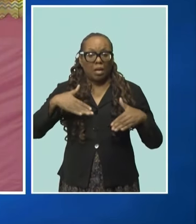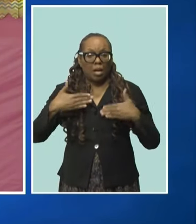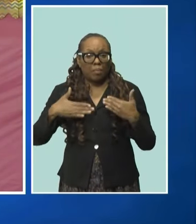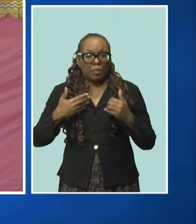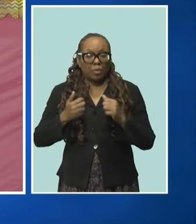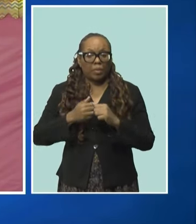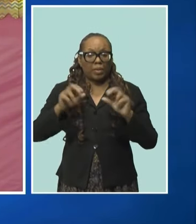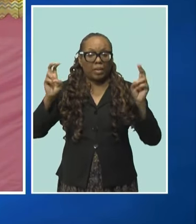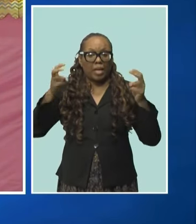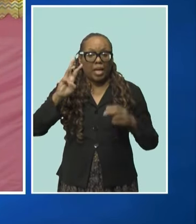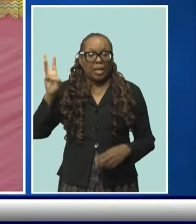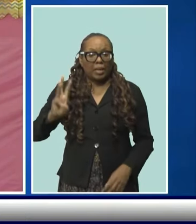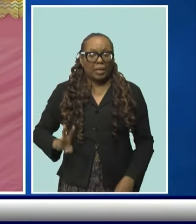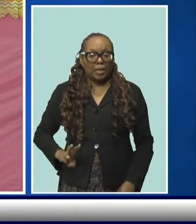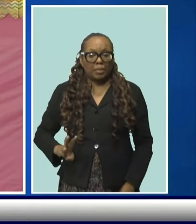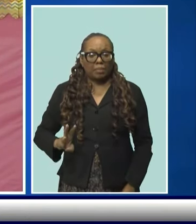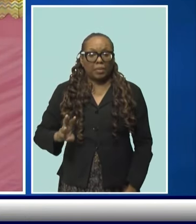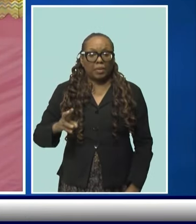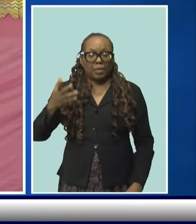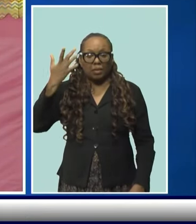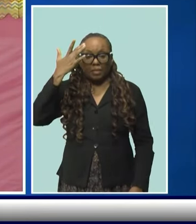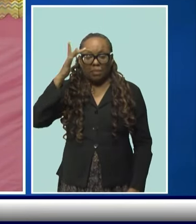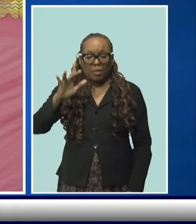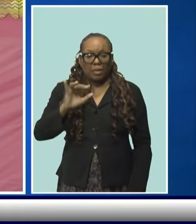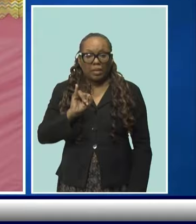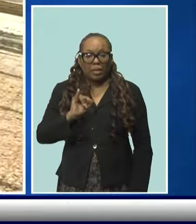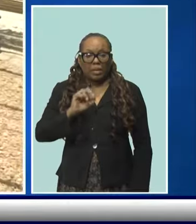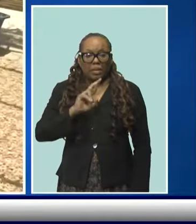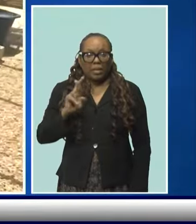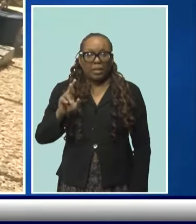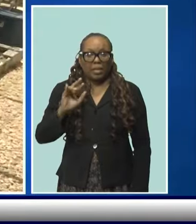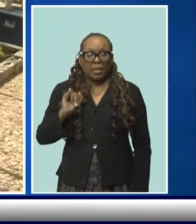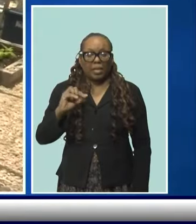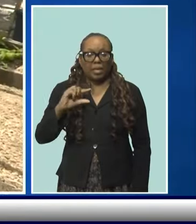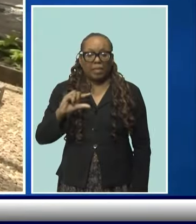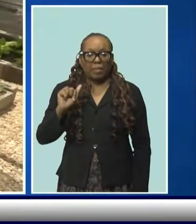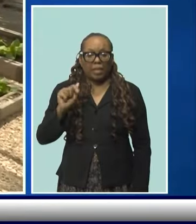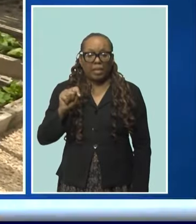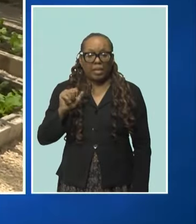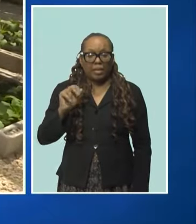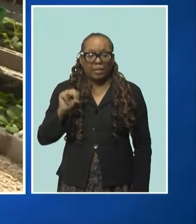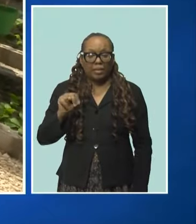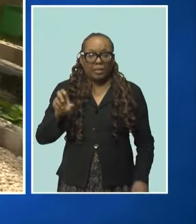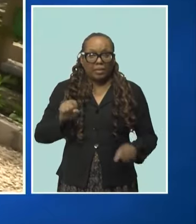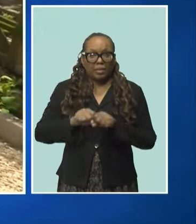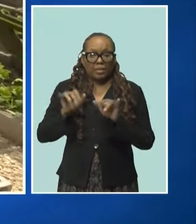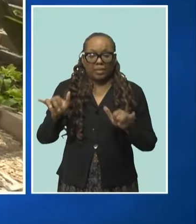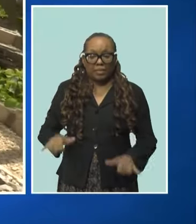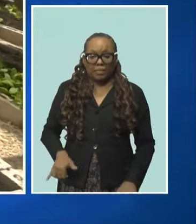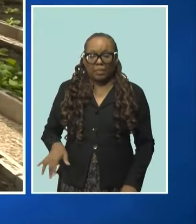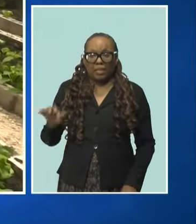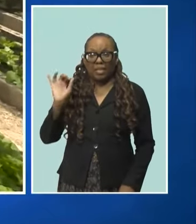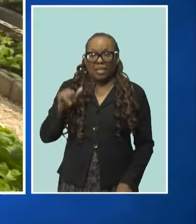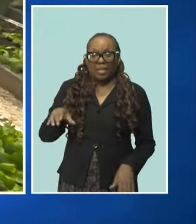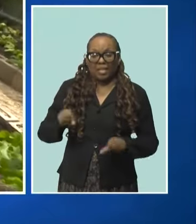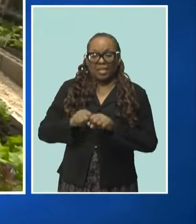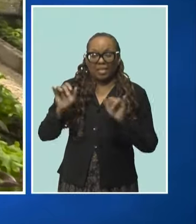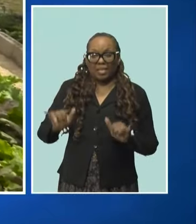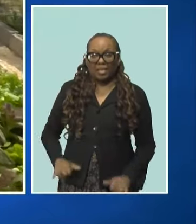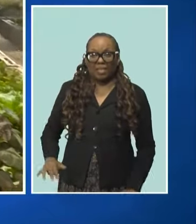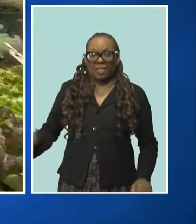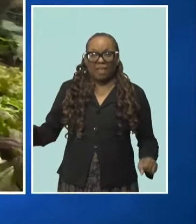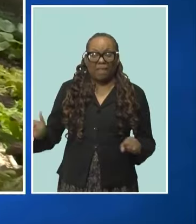climate smart irrigation system, Beehive. This system has fully automated our